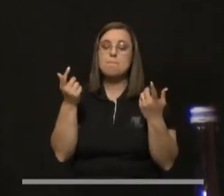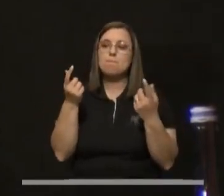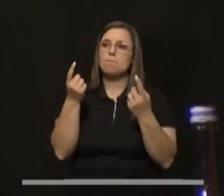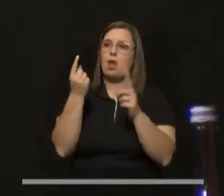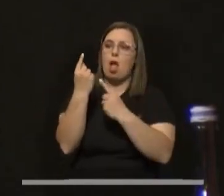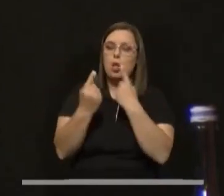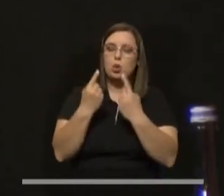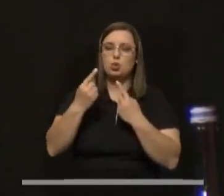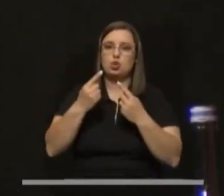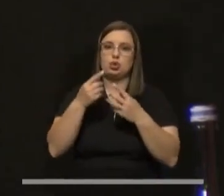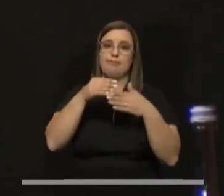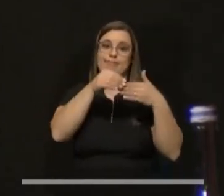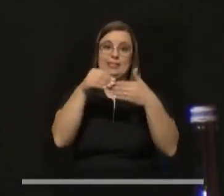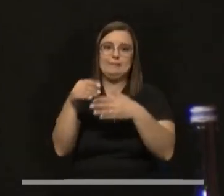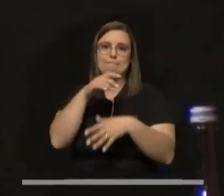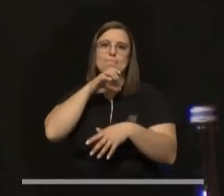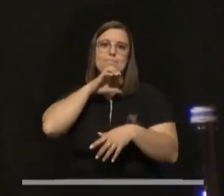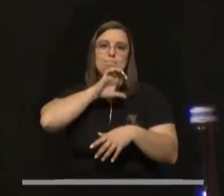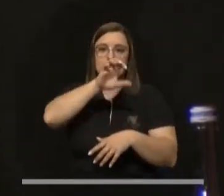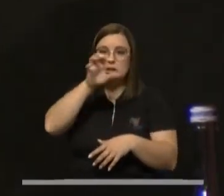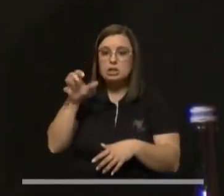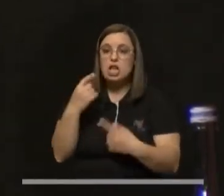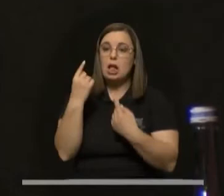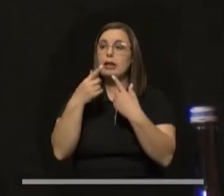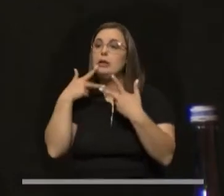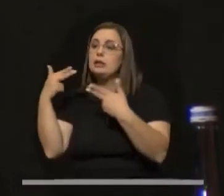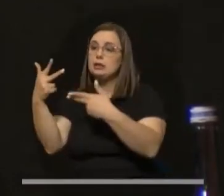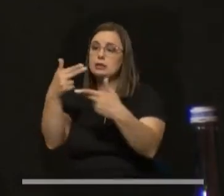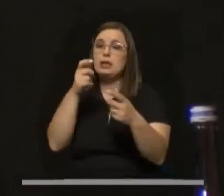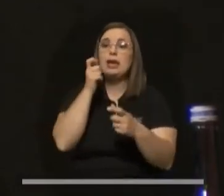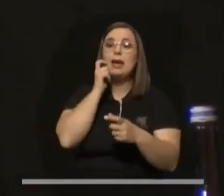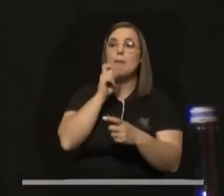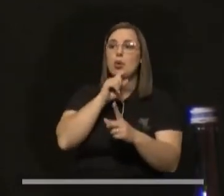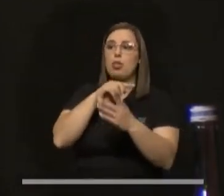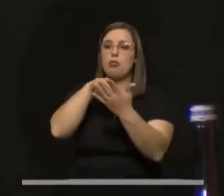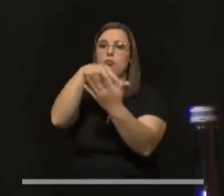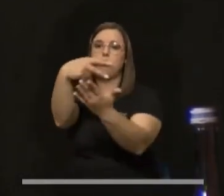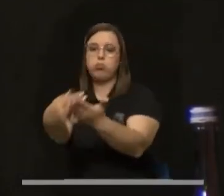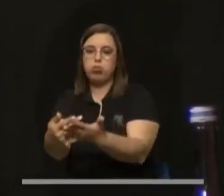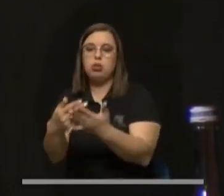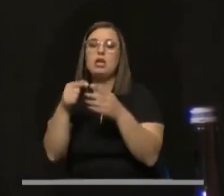an importance in democracy. And so that is in terms of who can